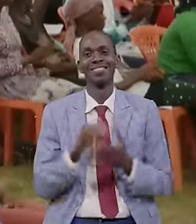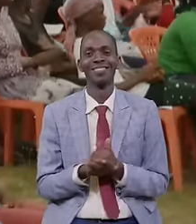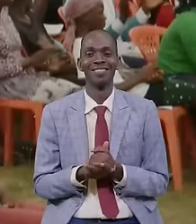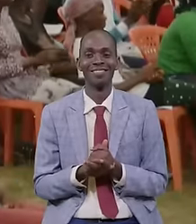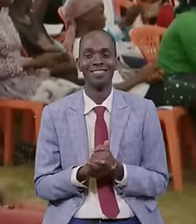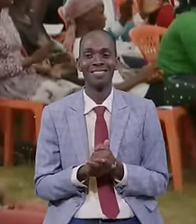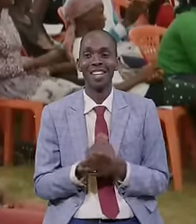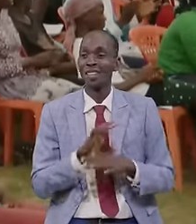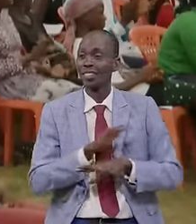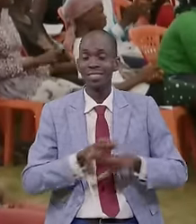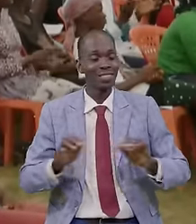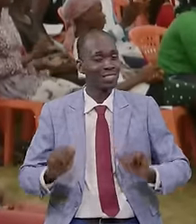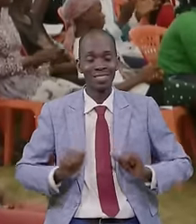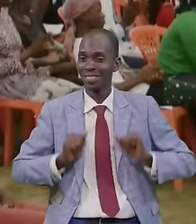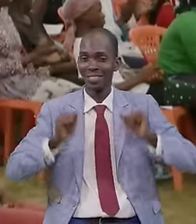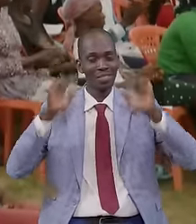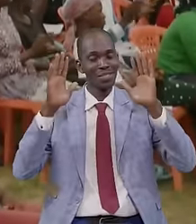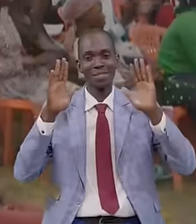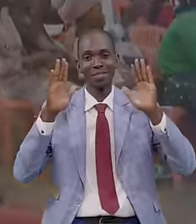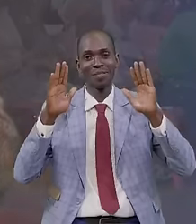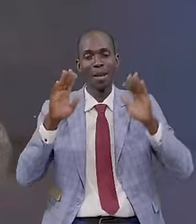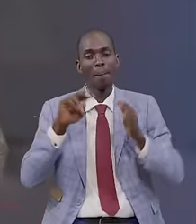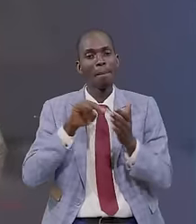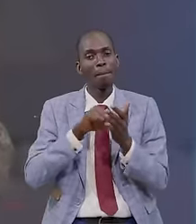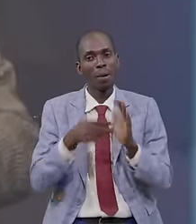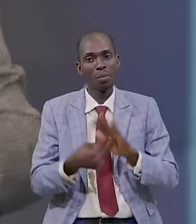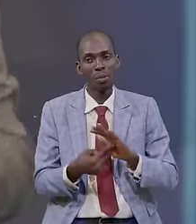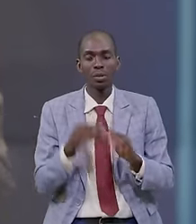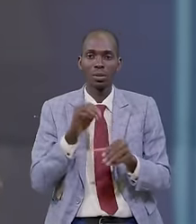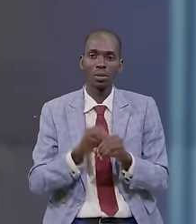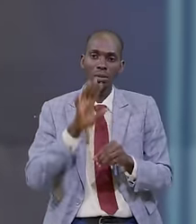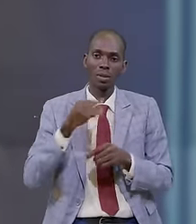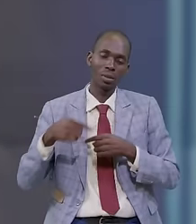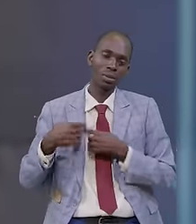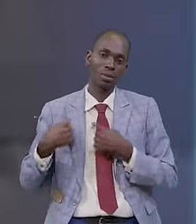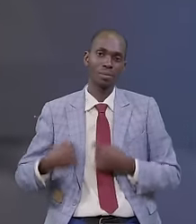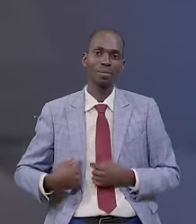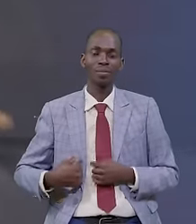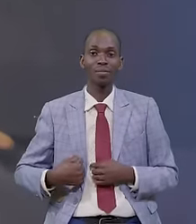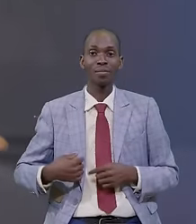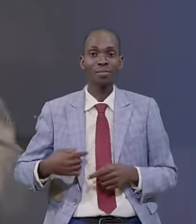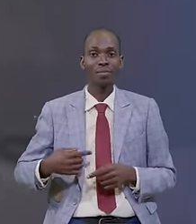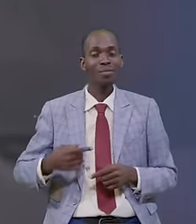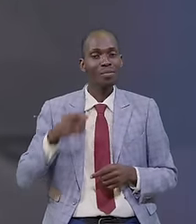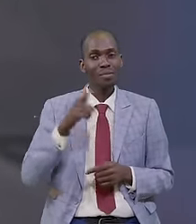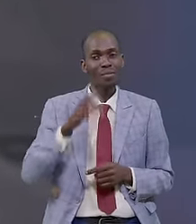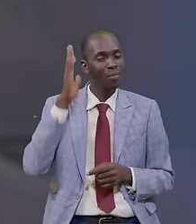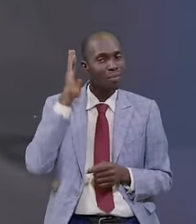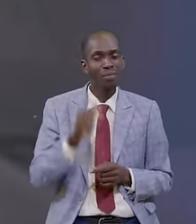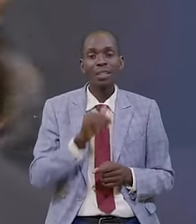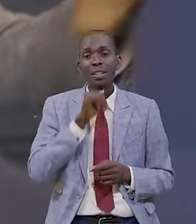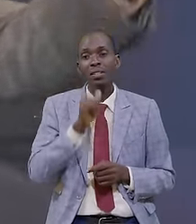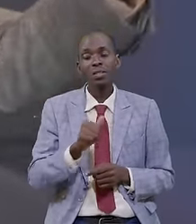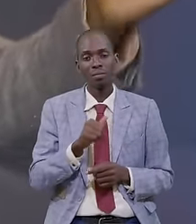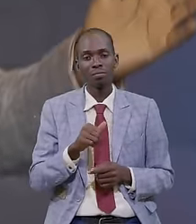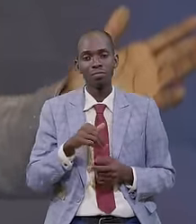Don't give up, don't give up. Purpose in your heart. You will not defile yourself with all